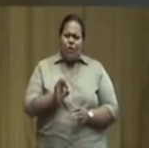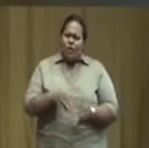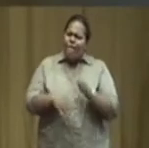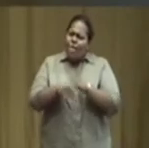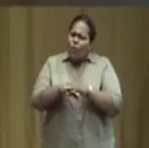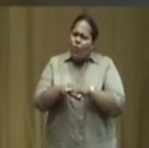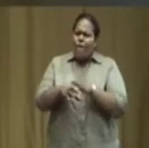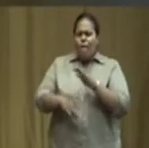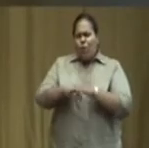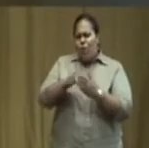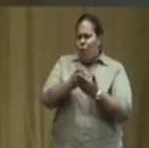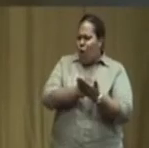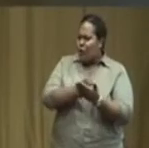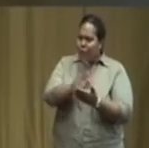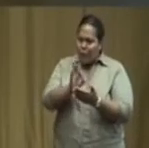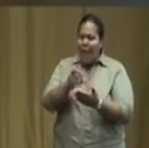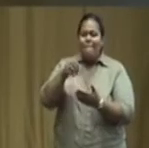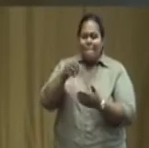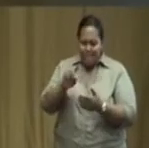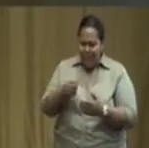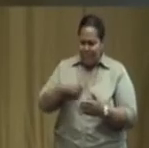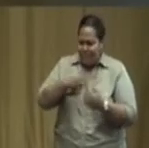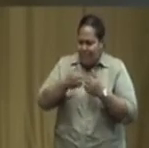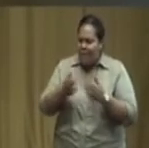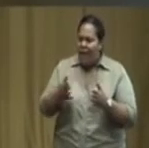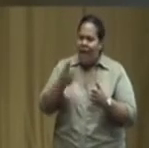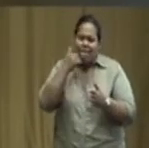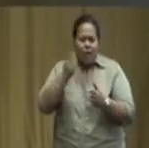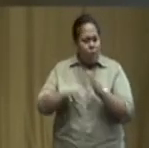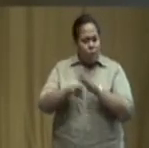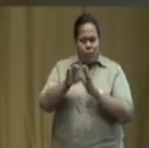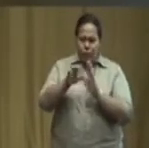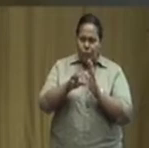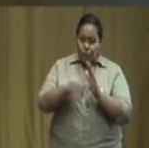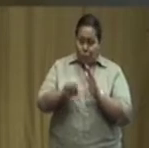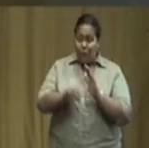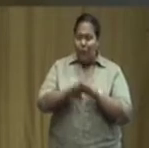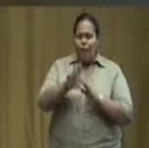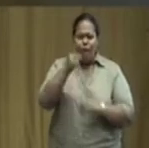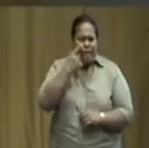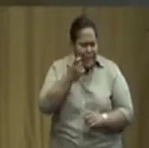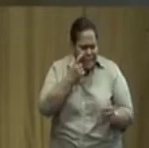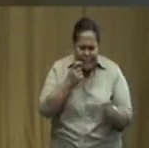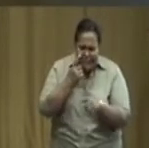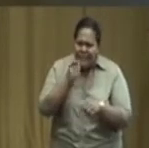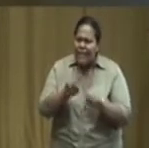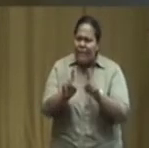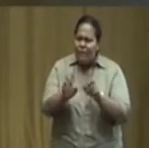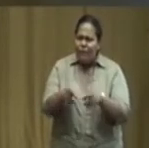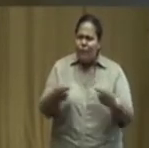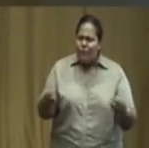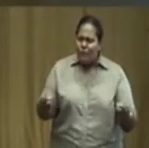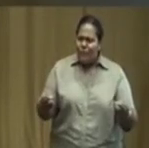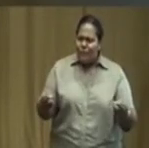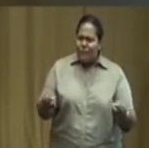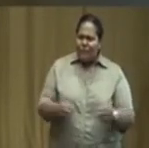way, building from the ground up. But I have found it very useful in finding particular parts to use within those